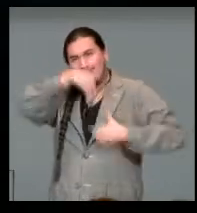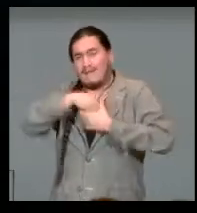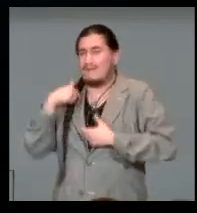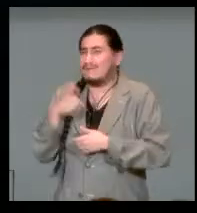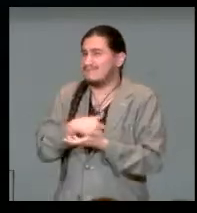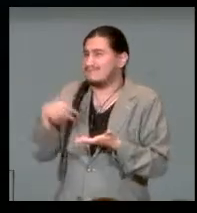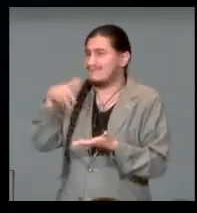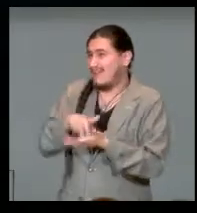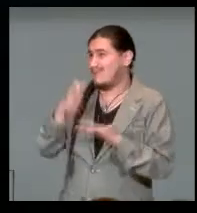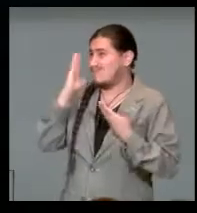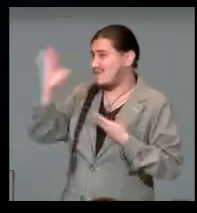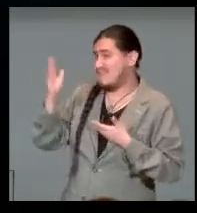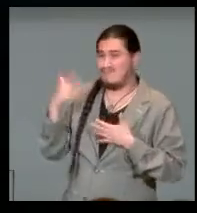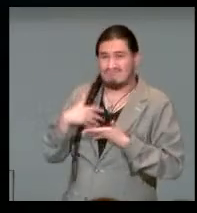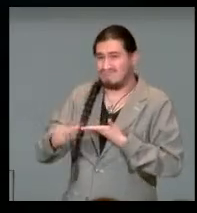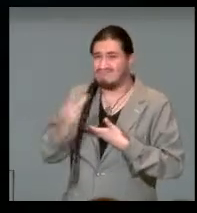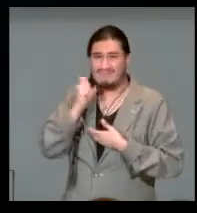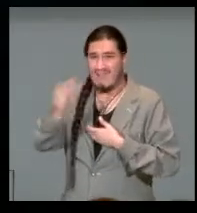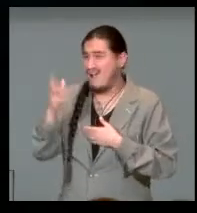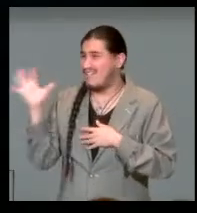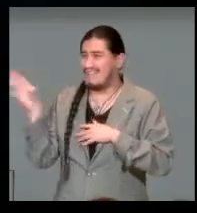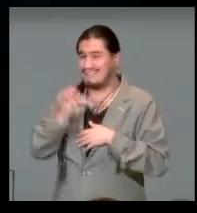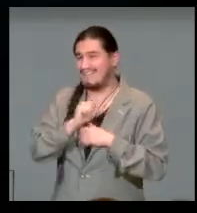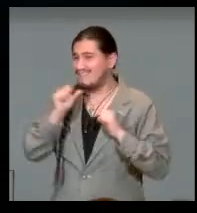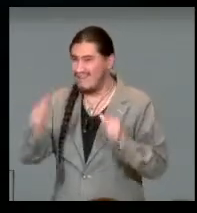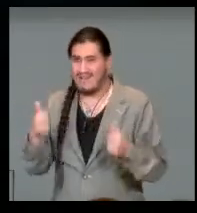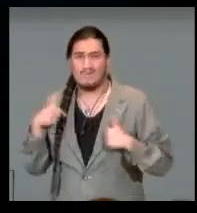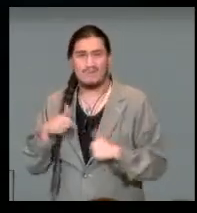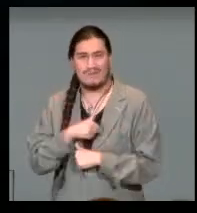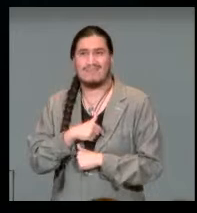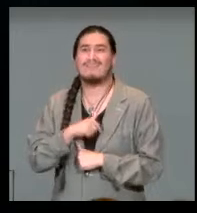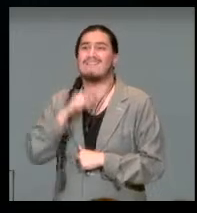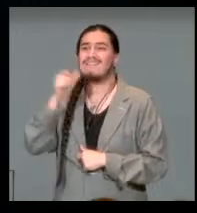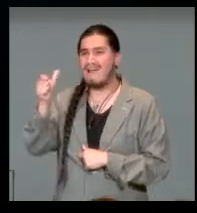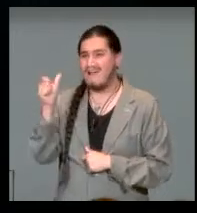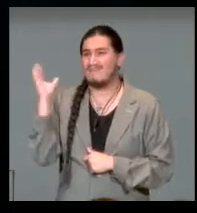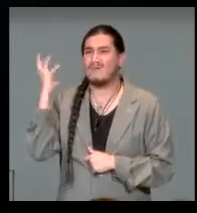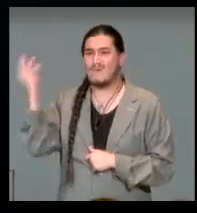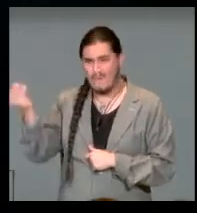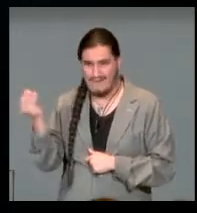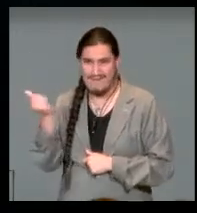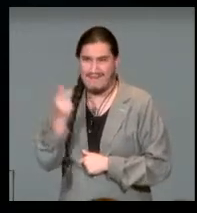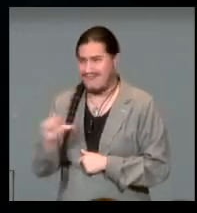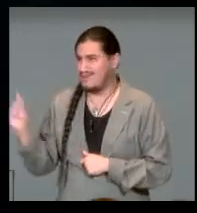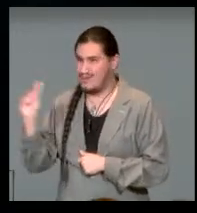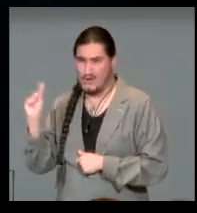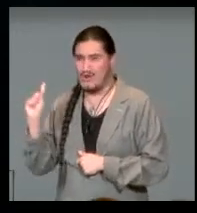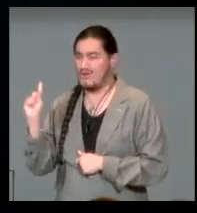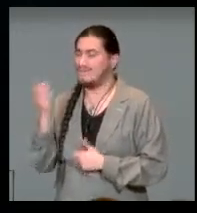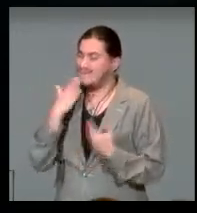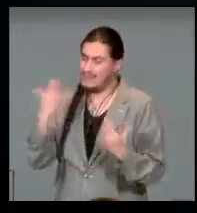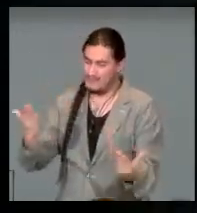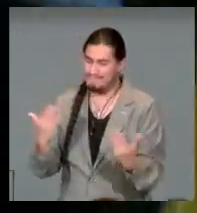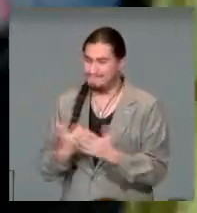ain't going anywhere. We ain't going anywhere. We ain't going anywhere. Thank